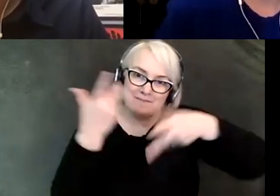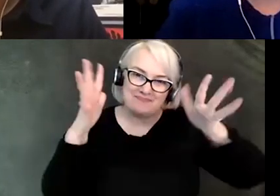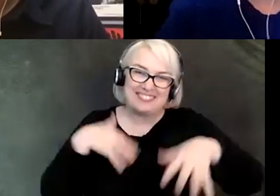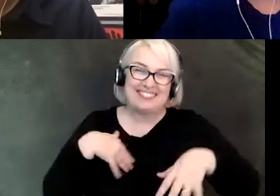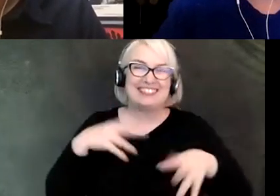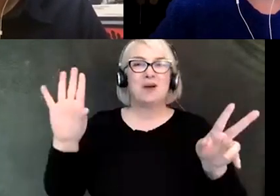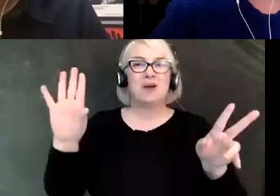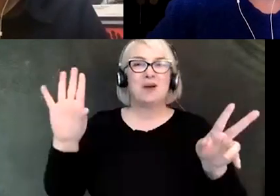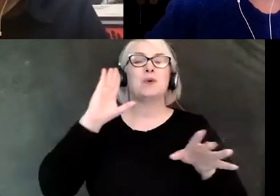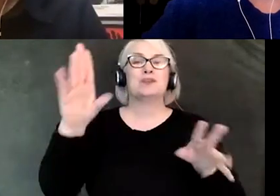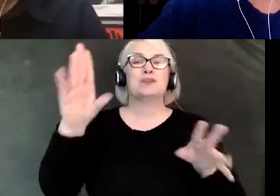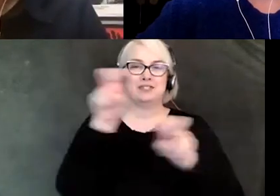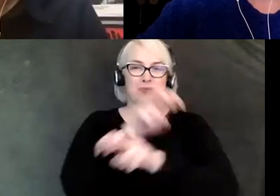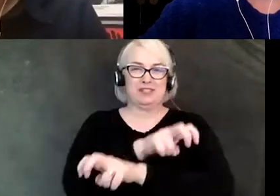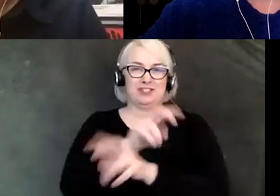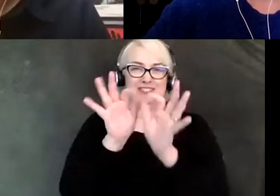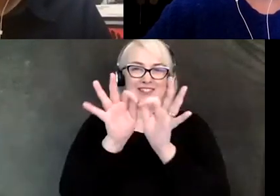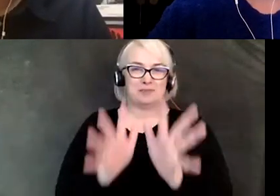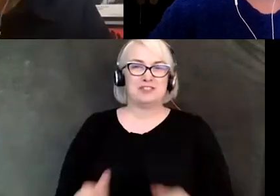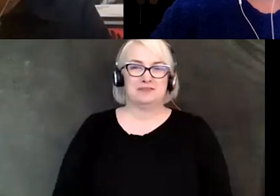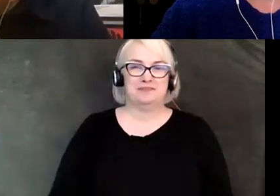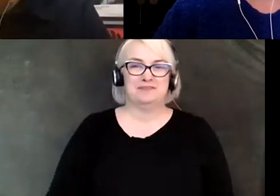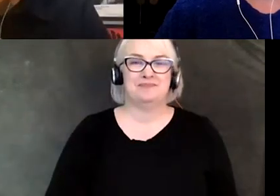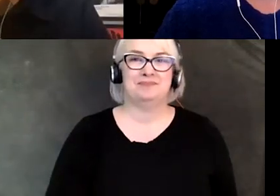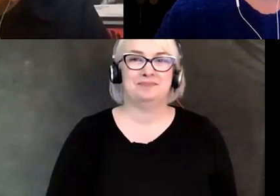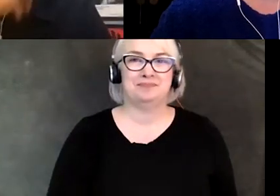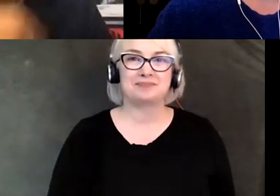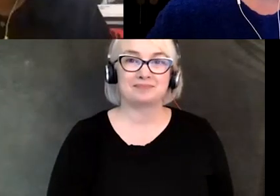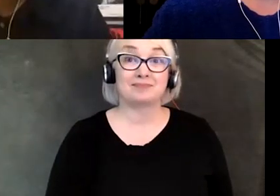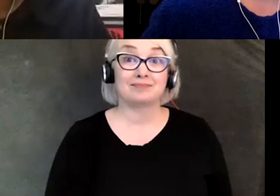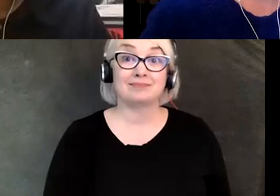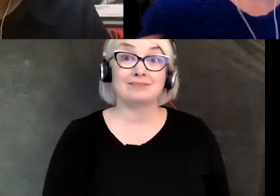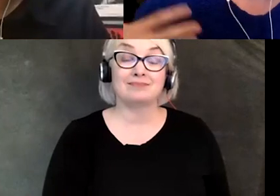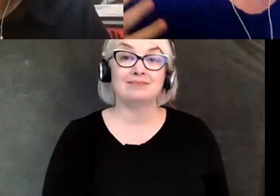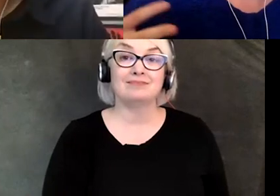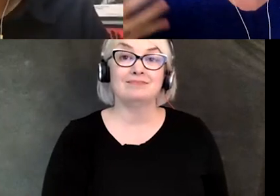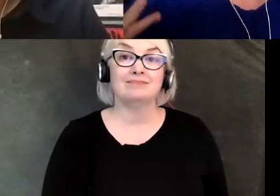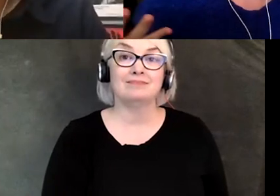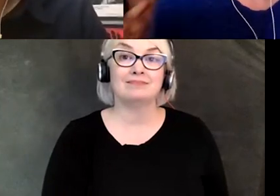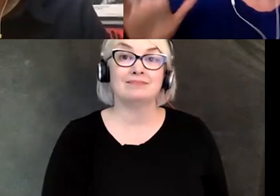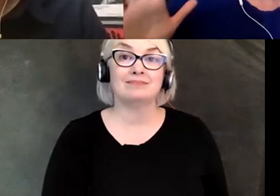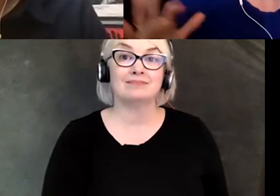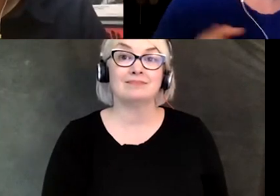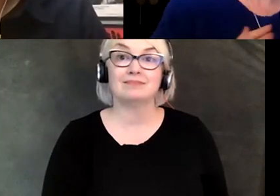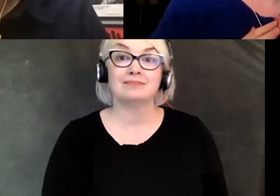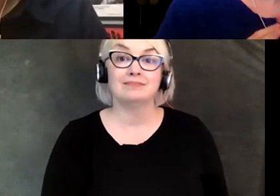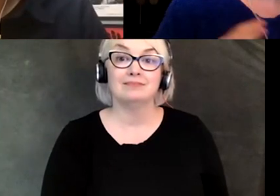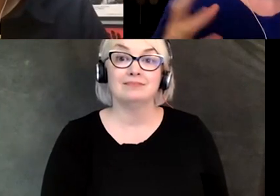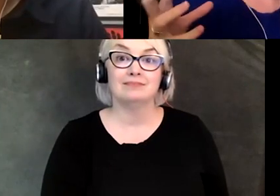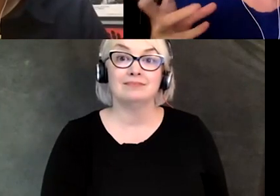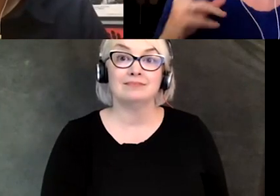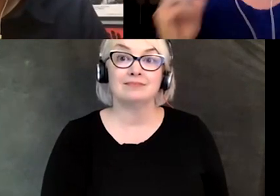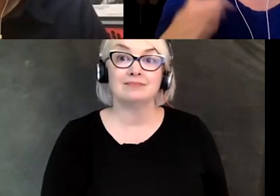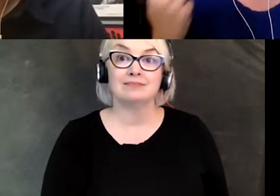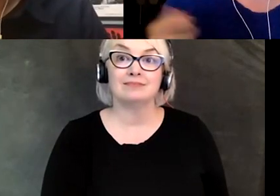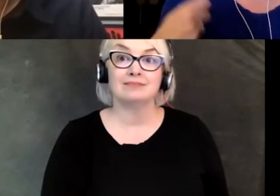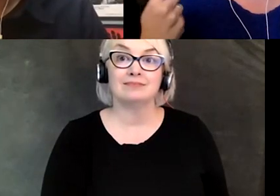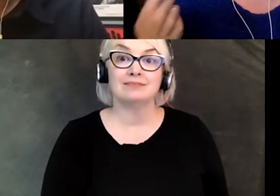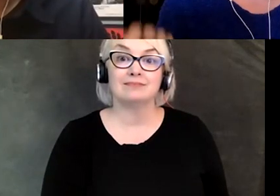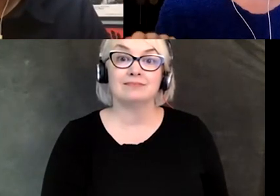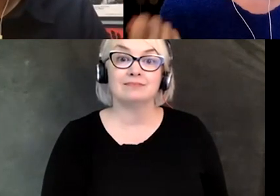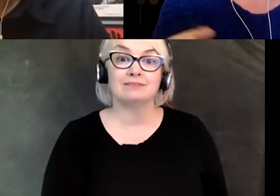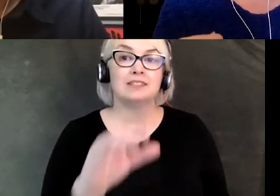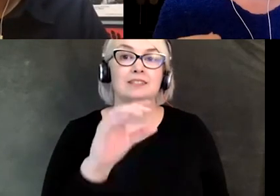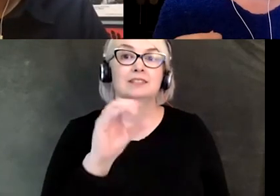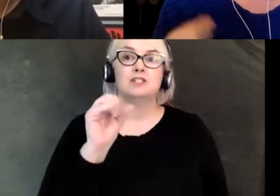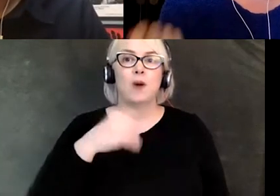I'll, I'll also say that like, again, just because it's an, it was such a unique experience. I, for me, I'll speak for myself, but like, because we had a